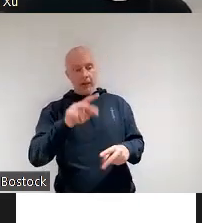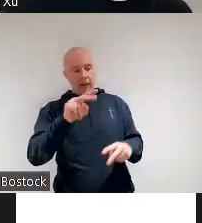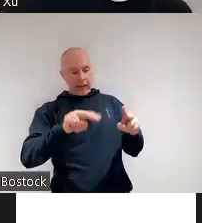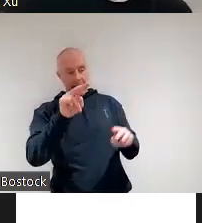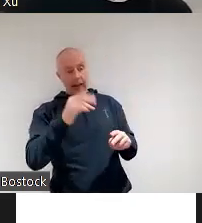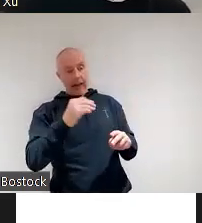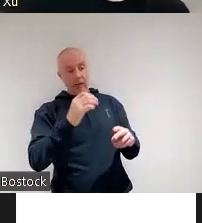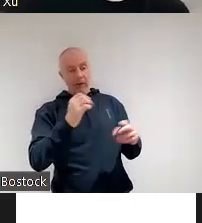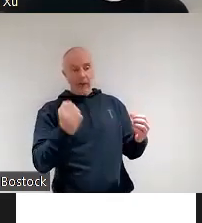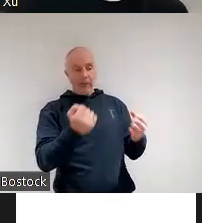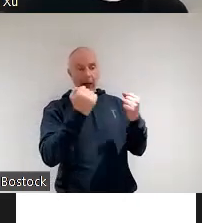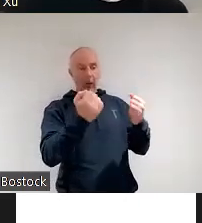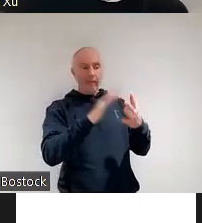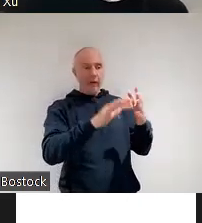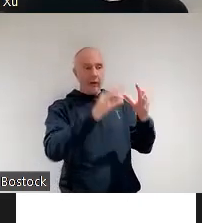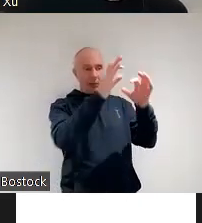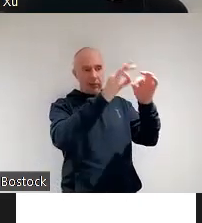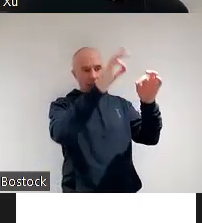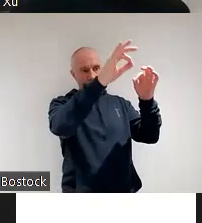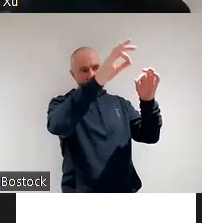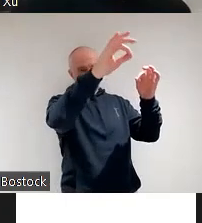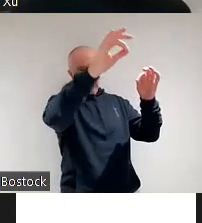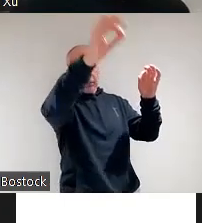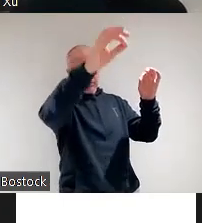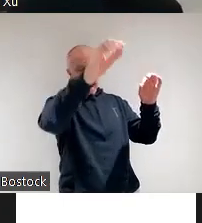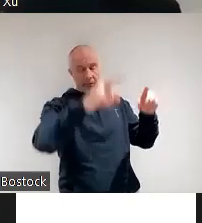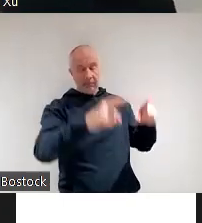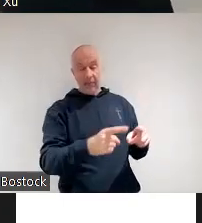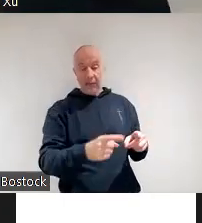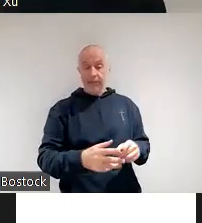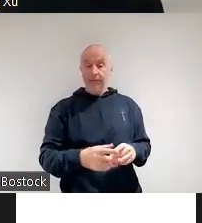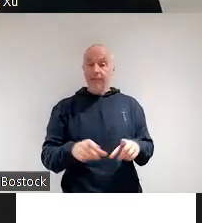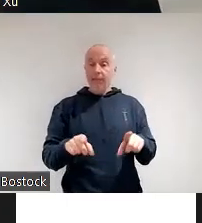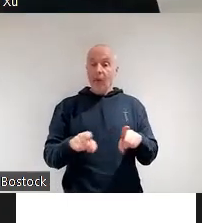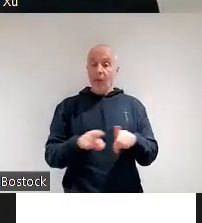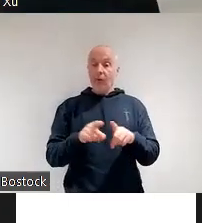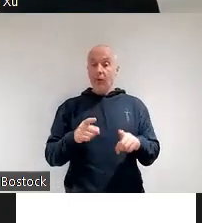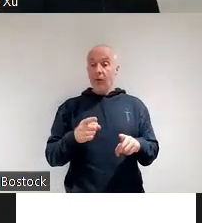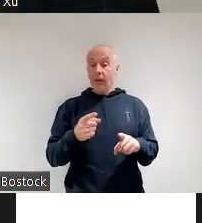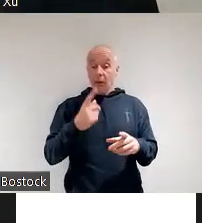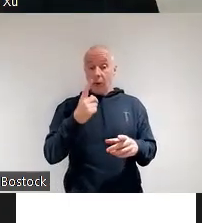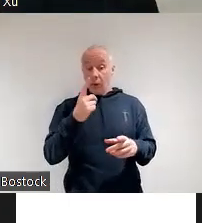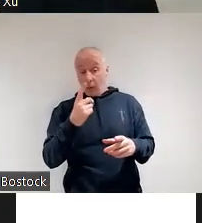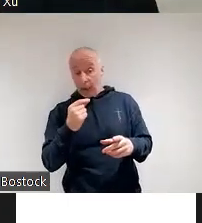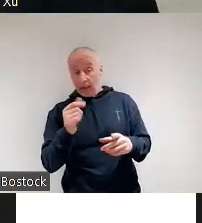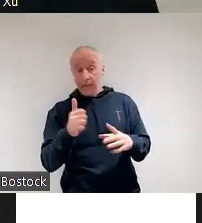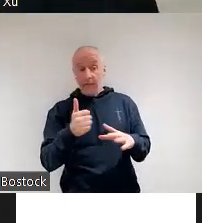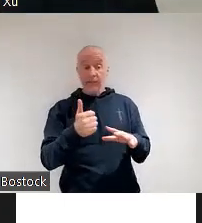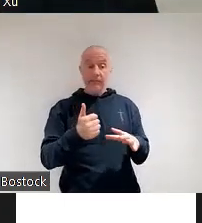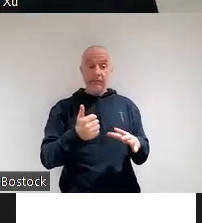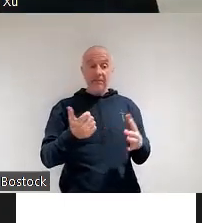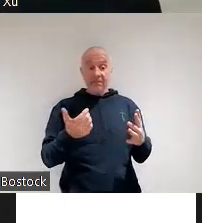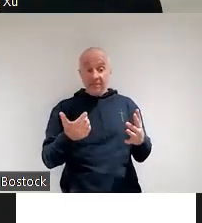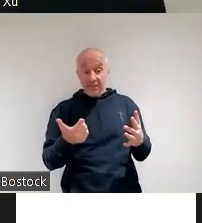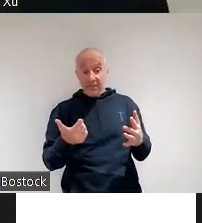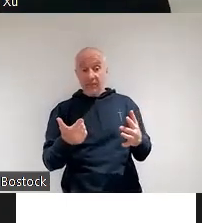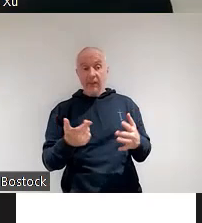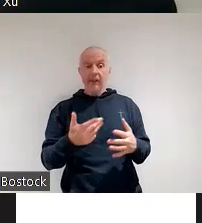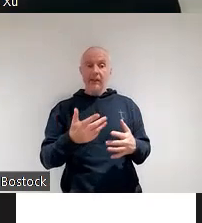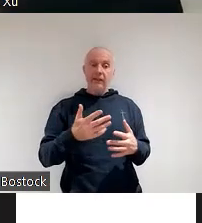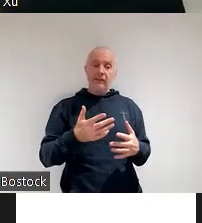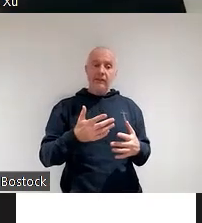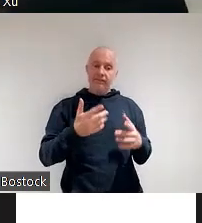enough power to support that or not. And secondly, even if you can install the EV charging equipment, they will still have some